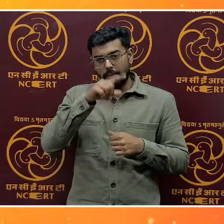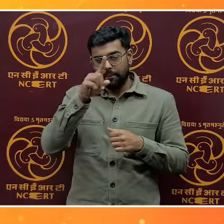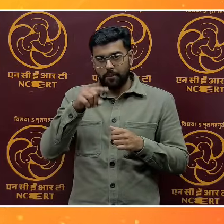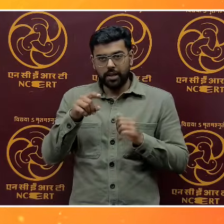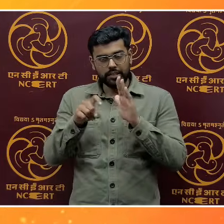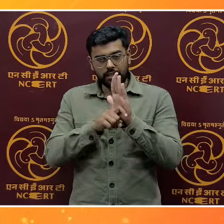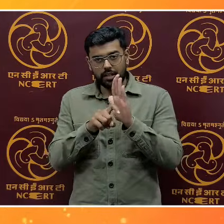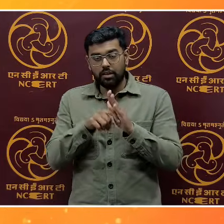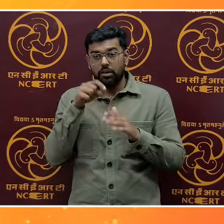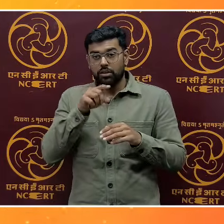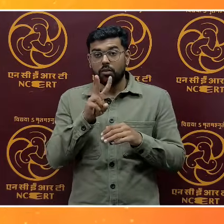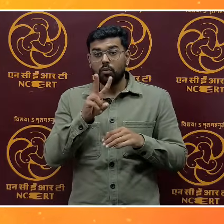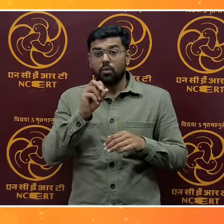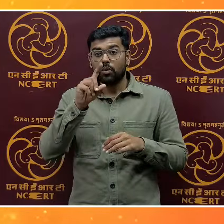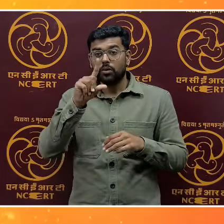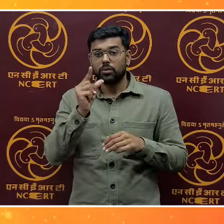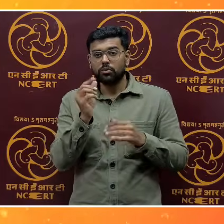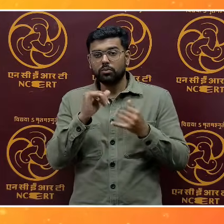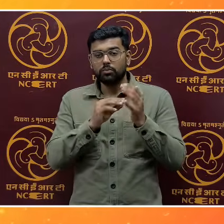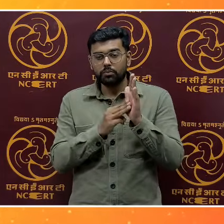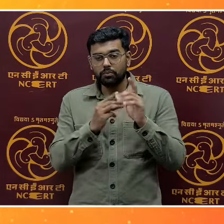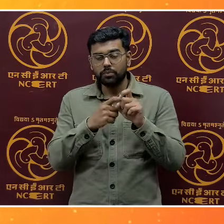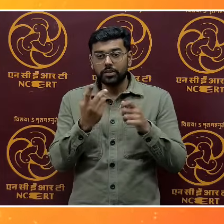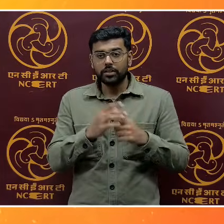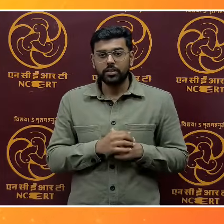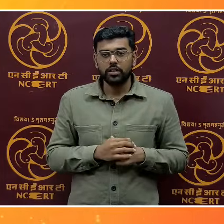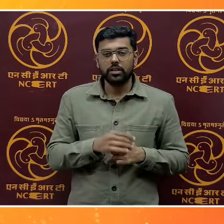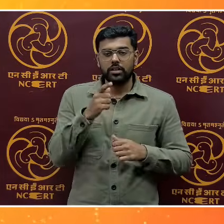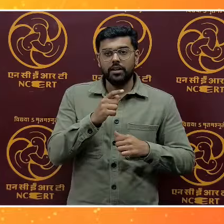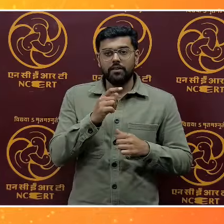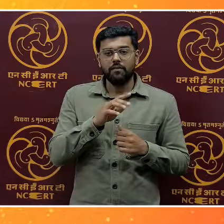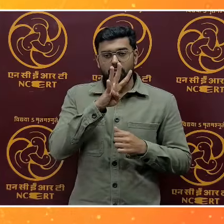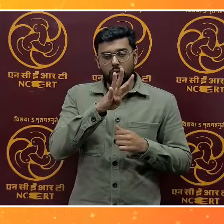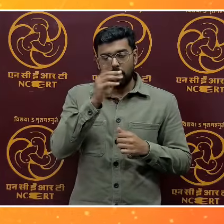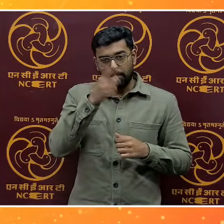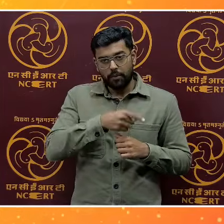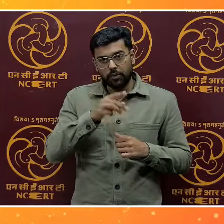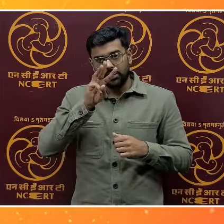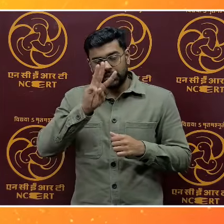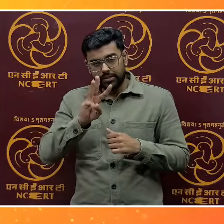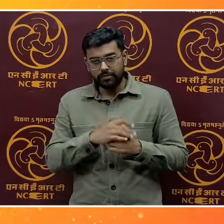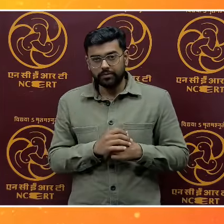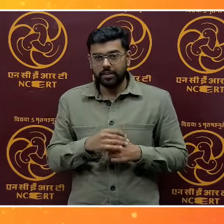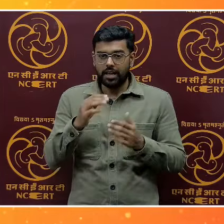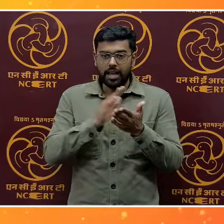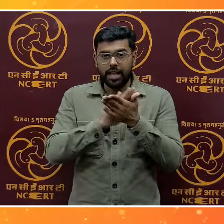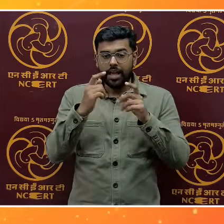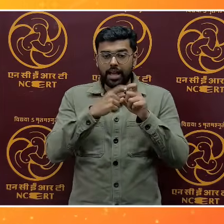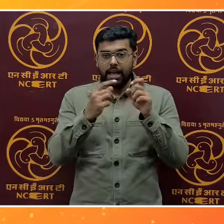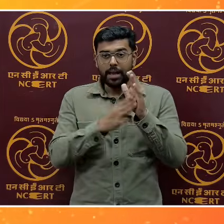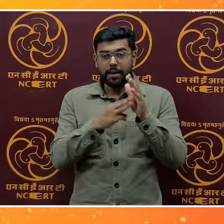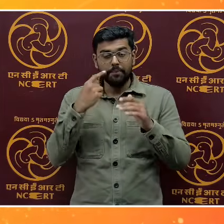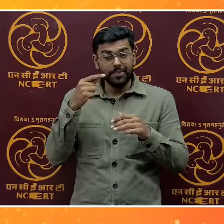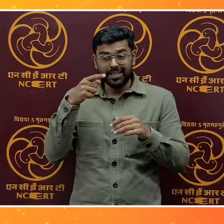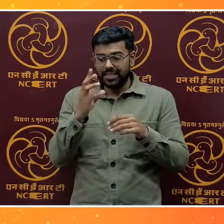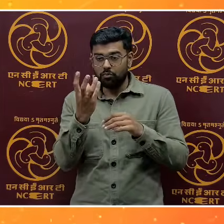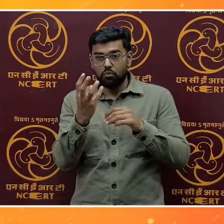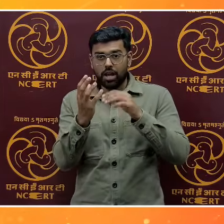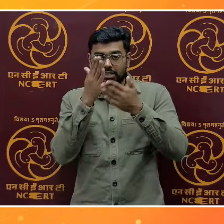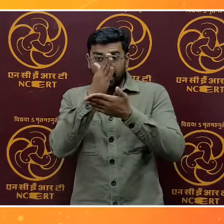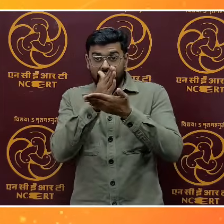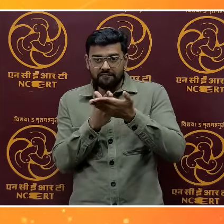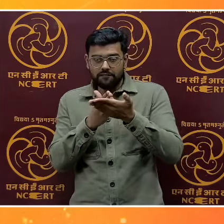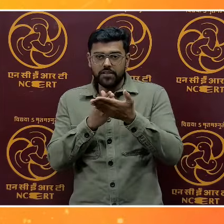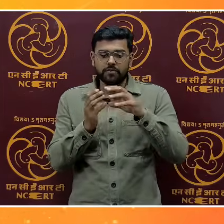the volume, children? It is 4 upon 3 pi r cube. We have hemisphere. Hemisphere is just half of sphere.